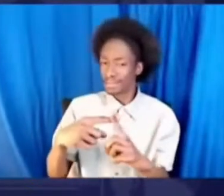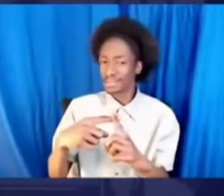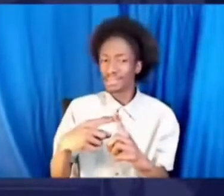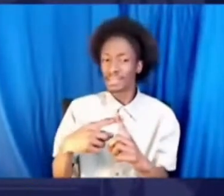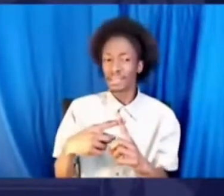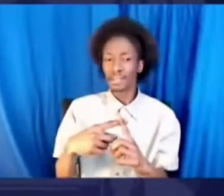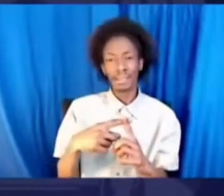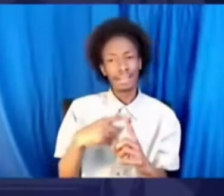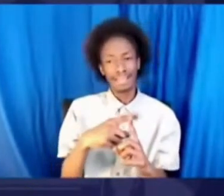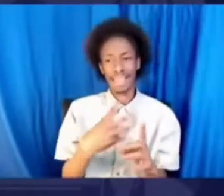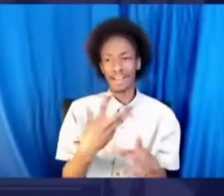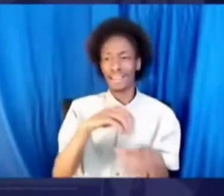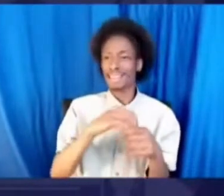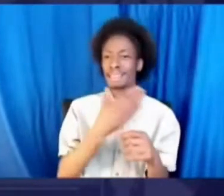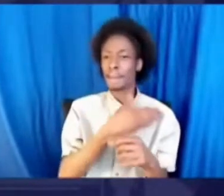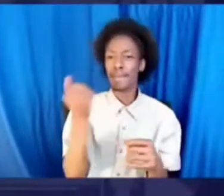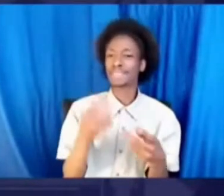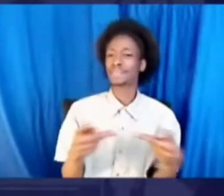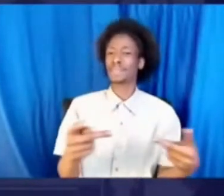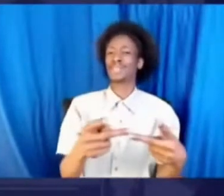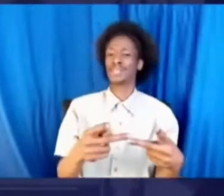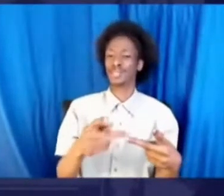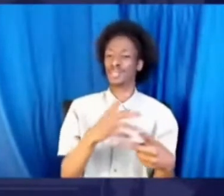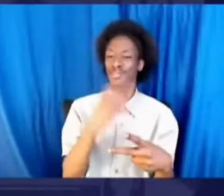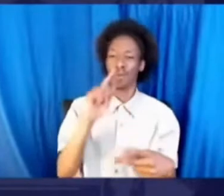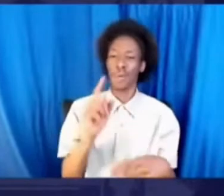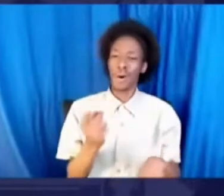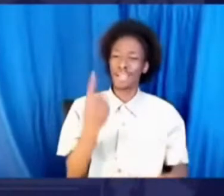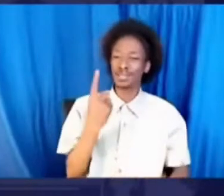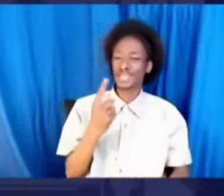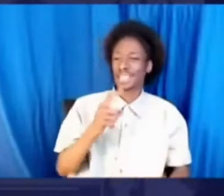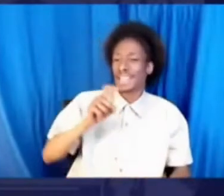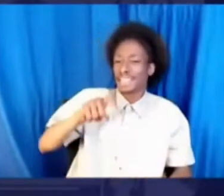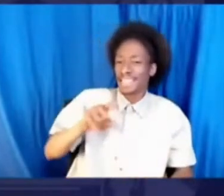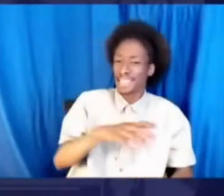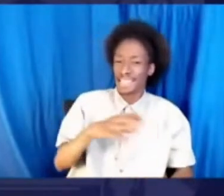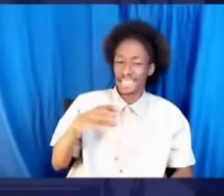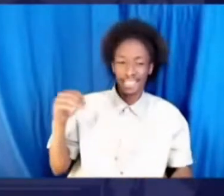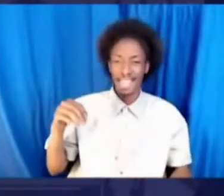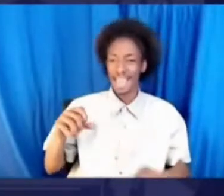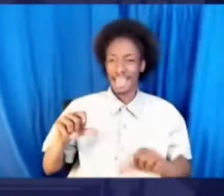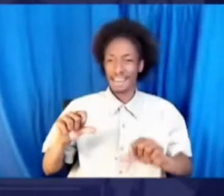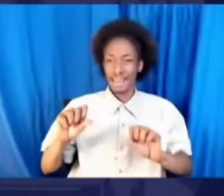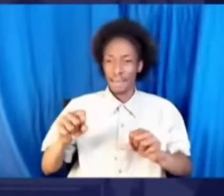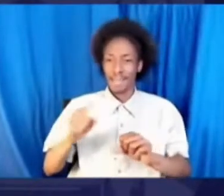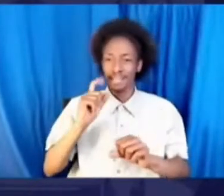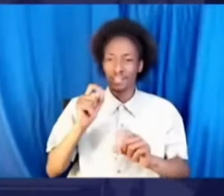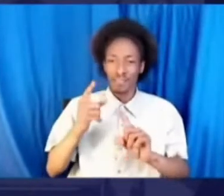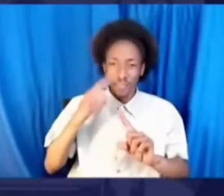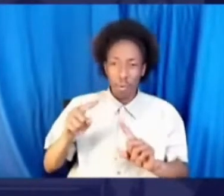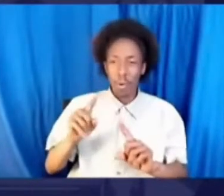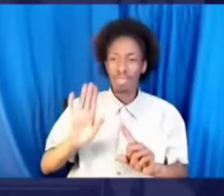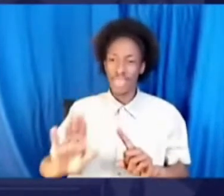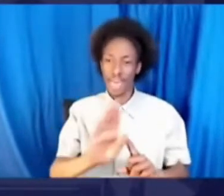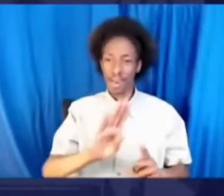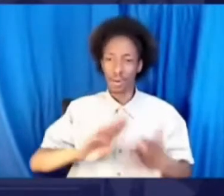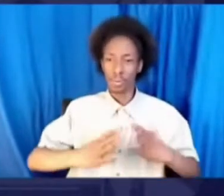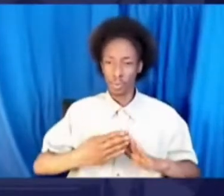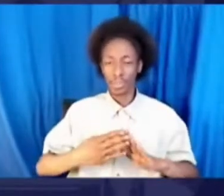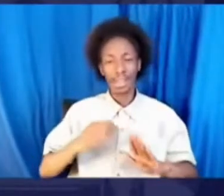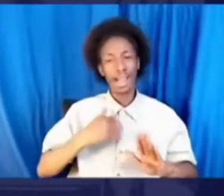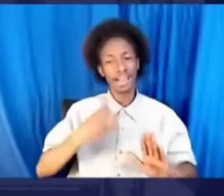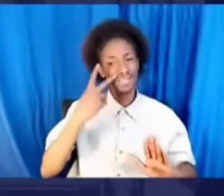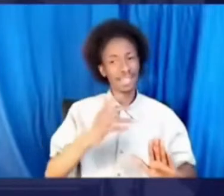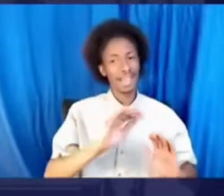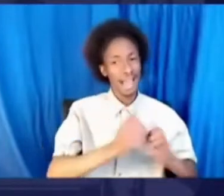in the best position to understand the needs and the capacity of their communities. And I've seen how they use